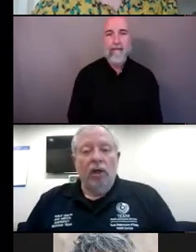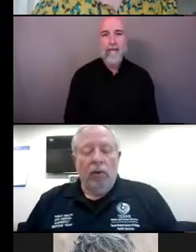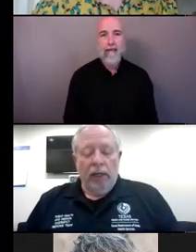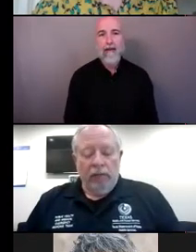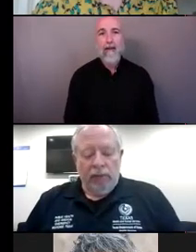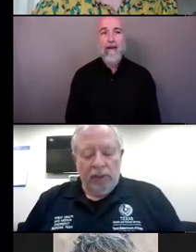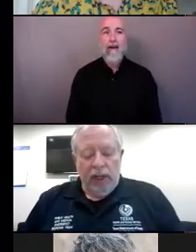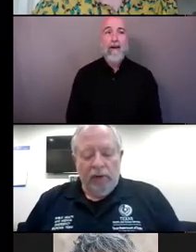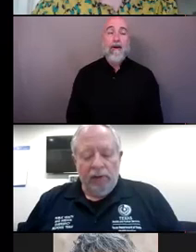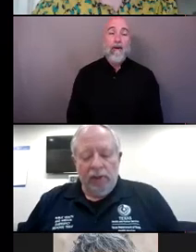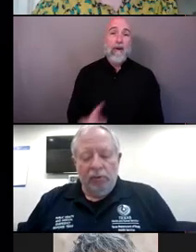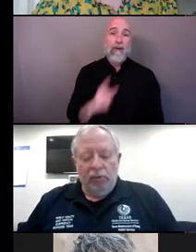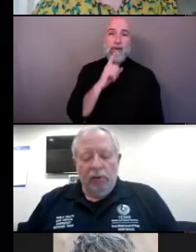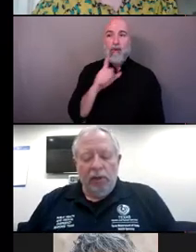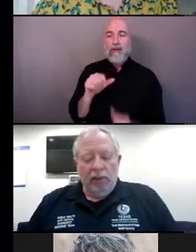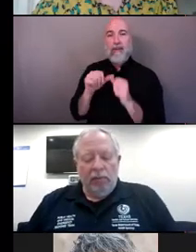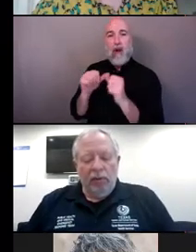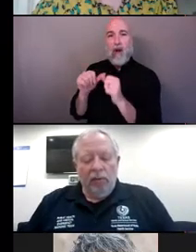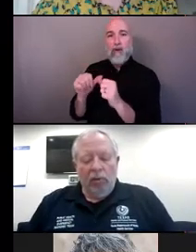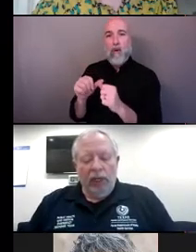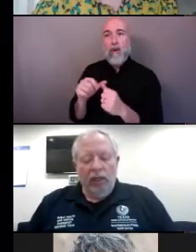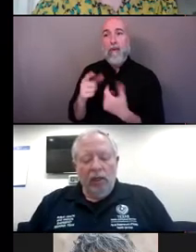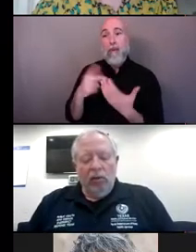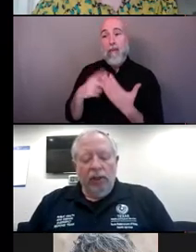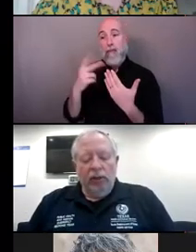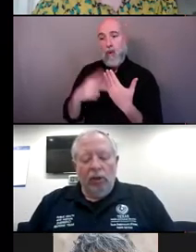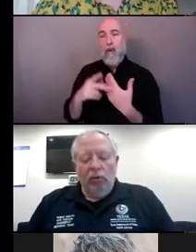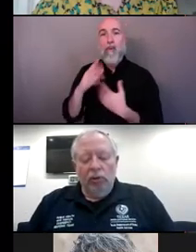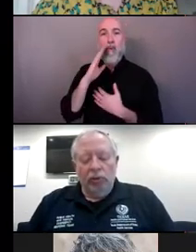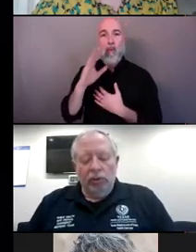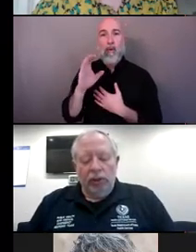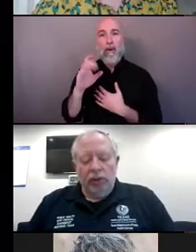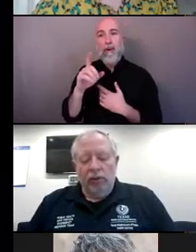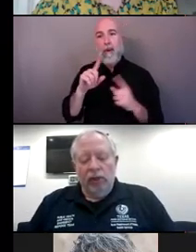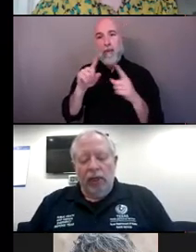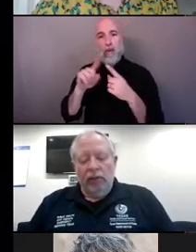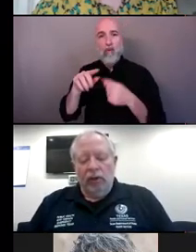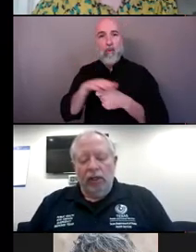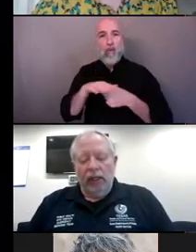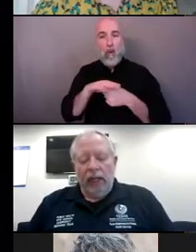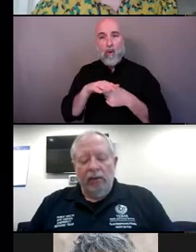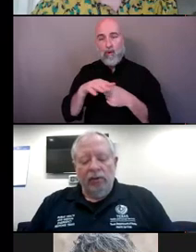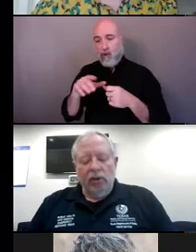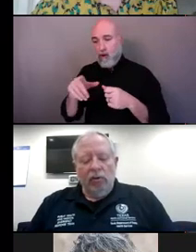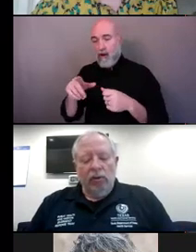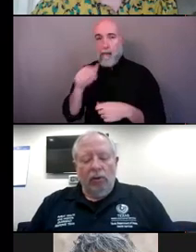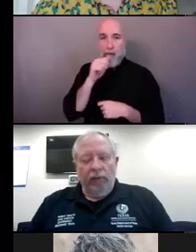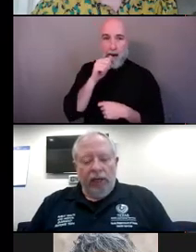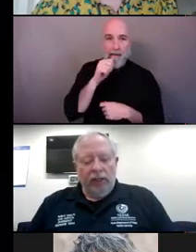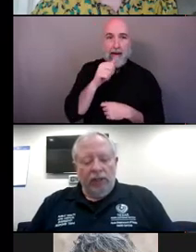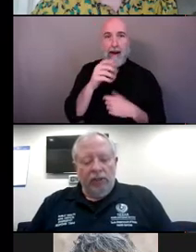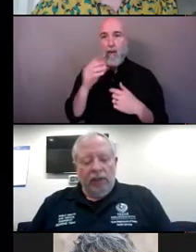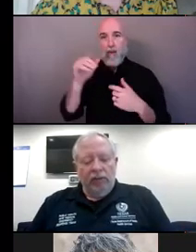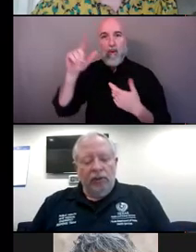really ongoing for the Save Our Seniors program. The program will be going to local jurisdictions, targeting counties with